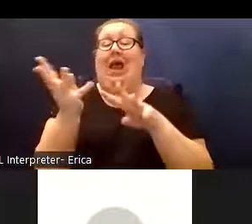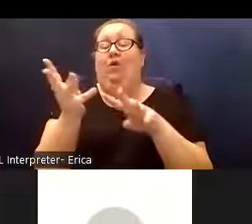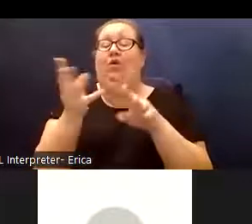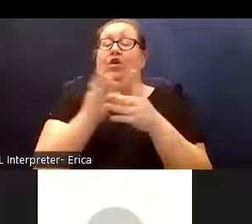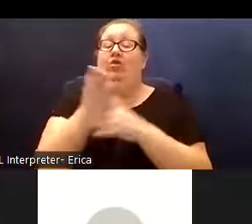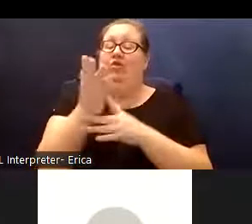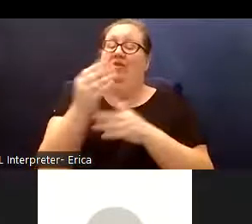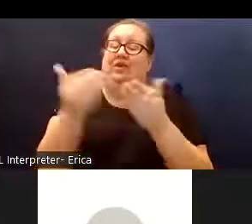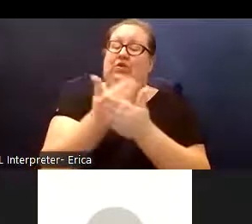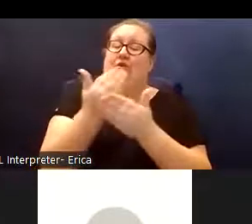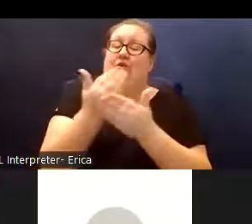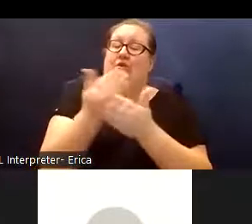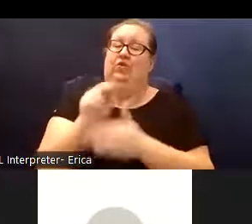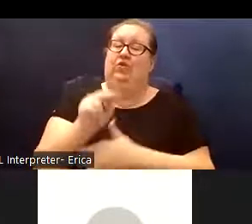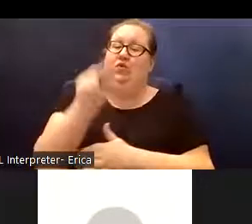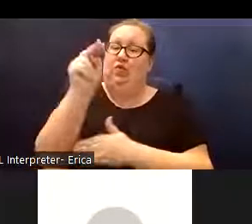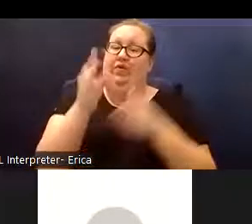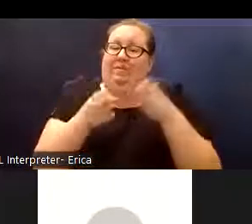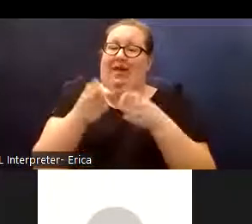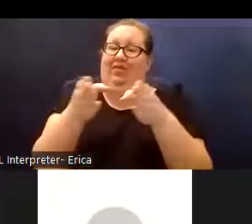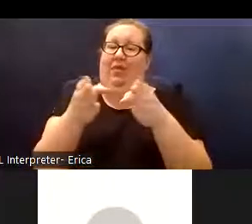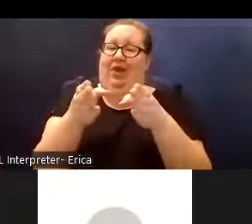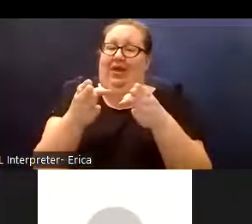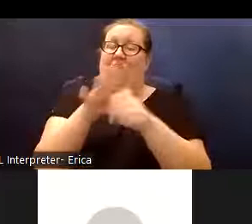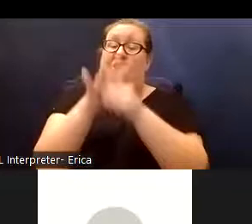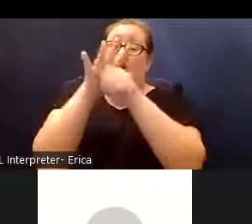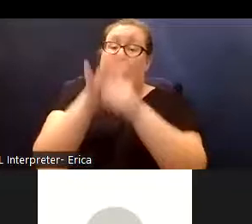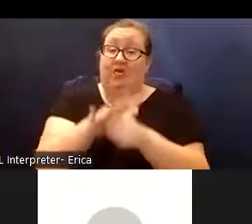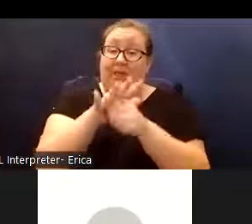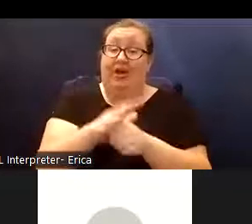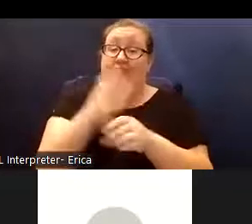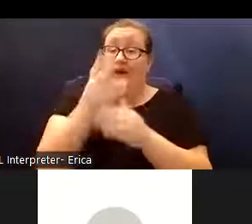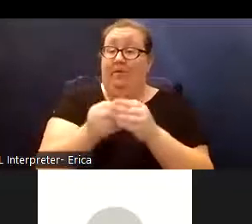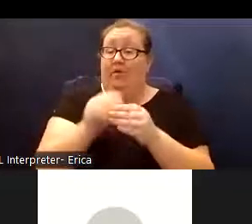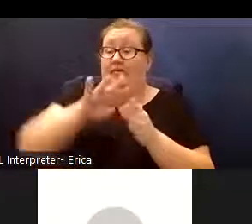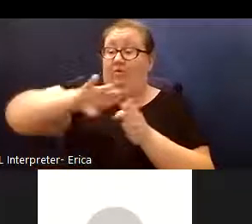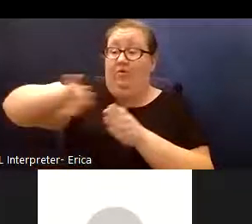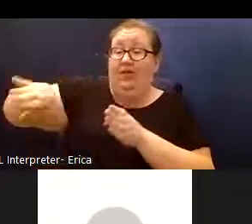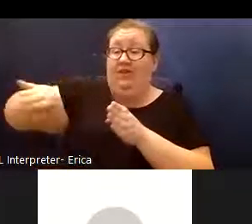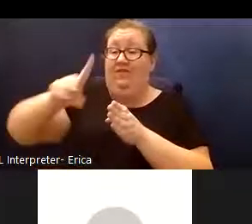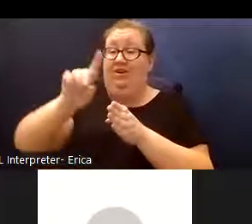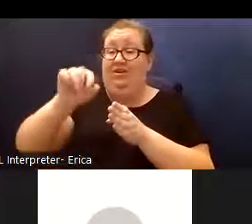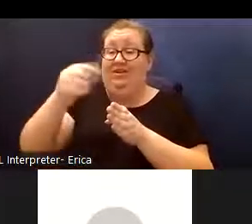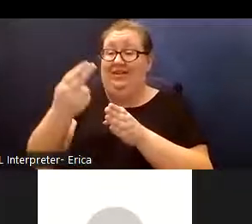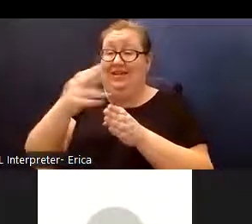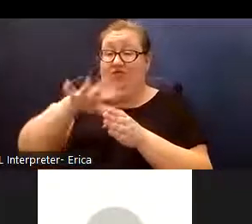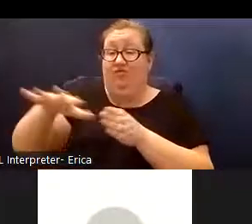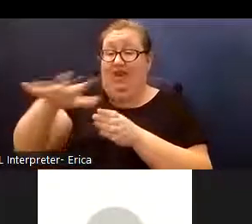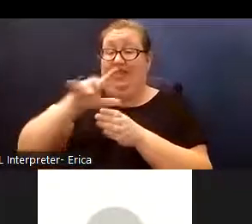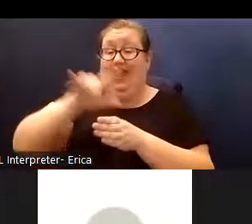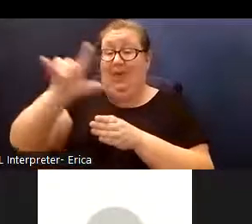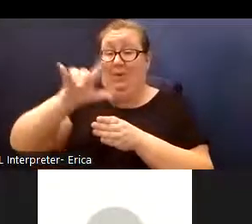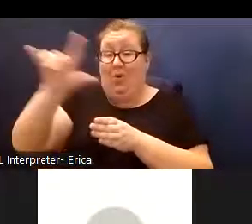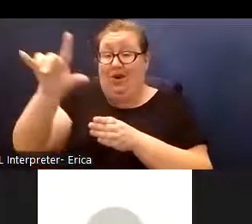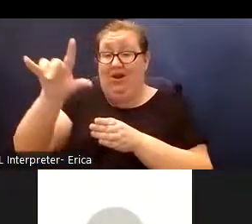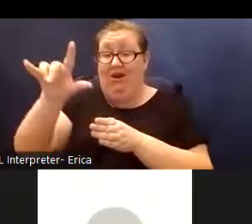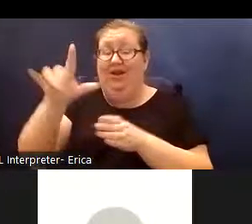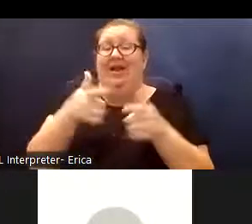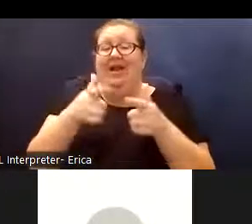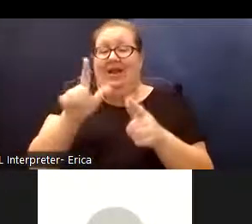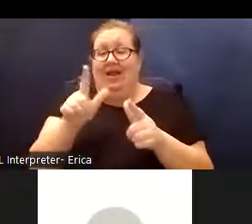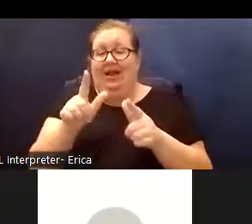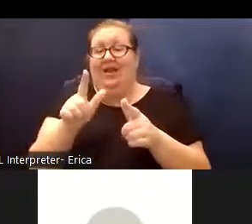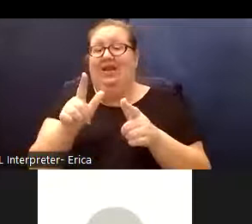pathway. This takes pressure off of both the peripheral ditch around the airport and allows for that to take